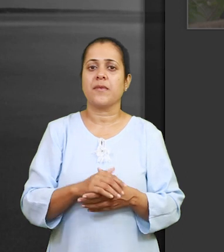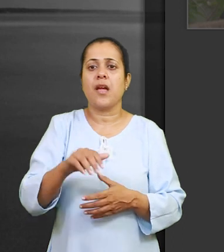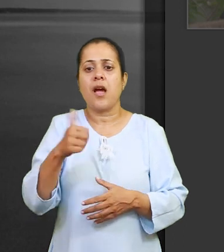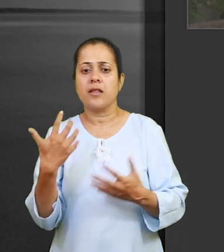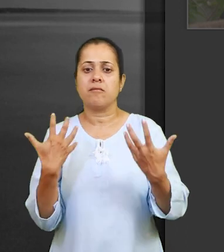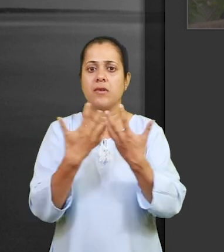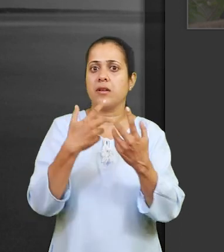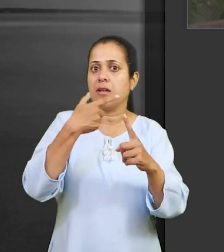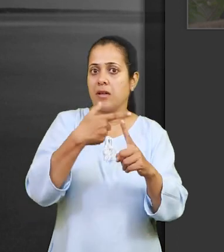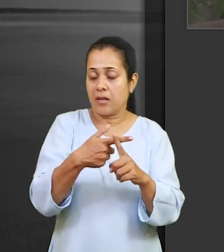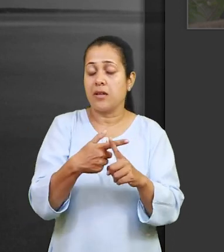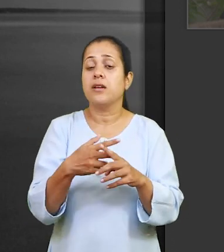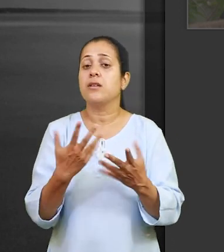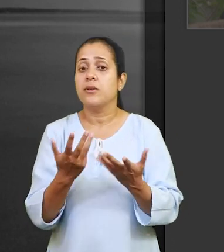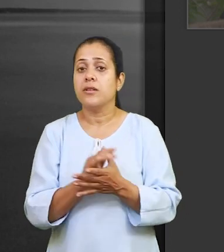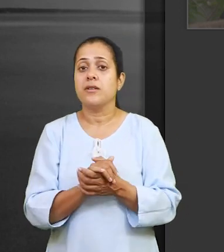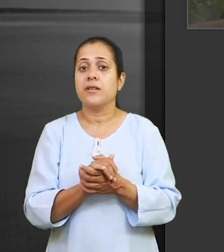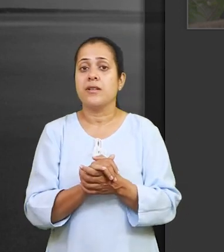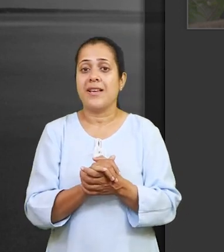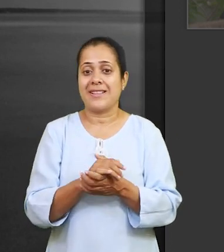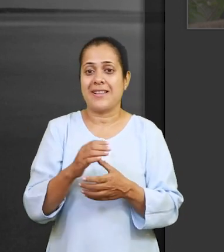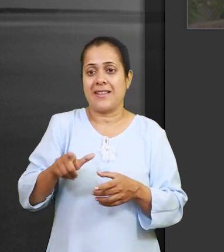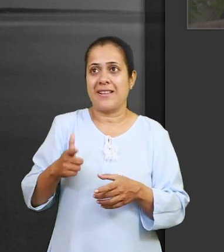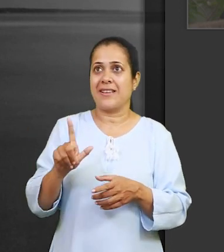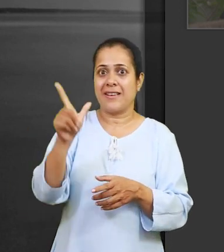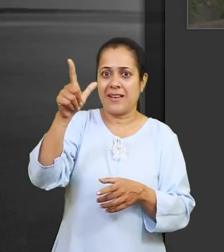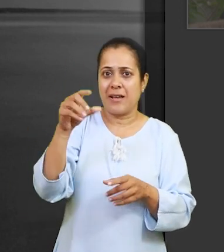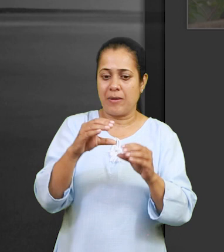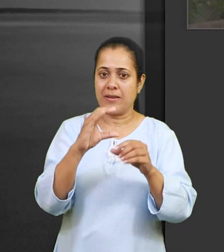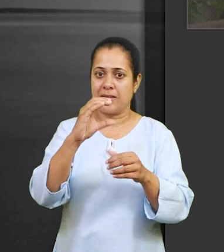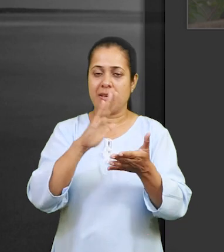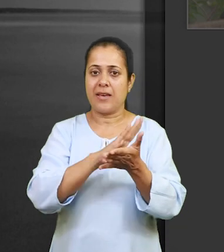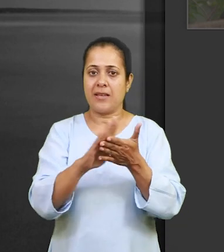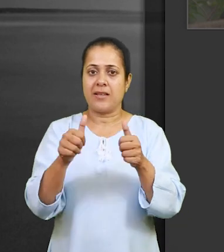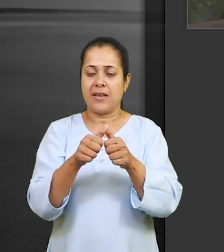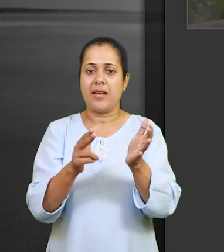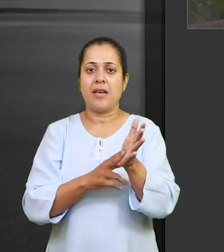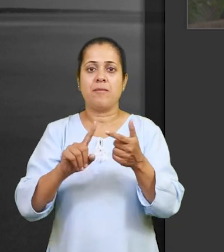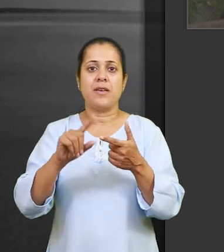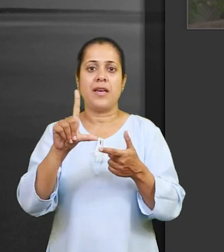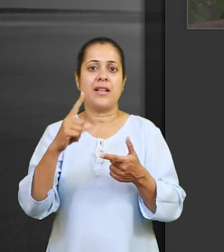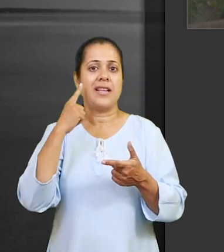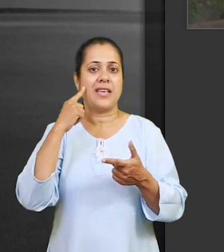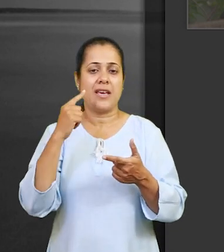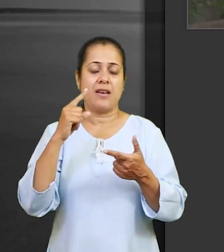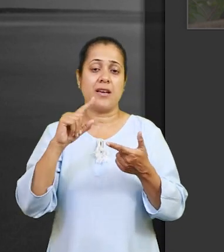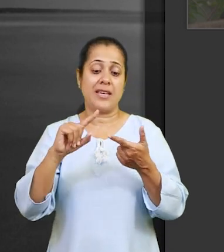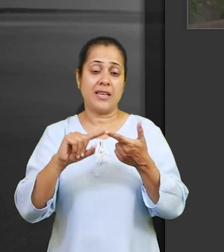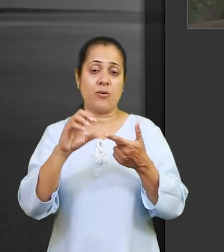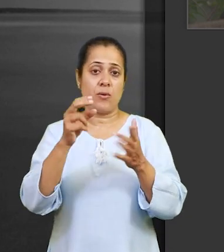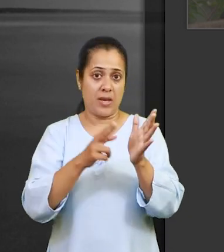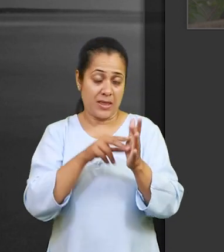Other adaptations seen are in chameleons, where these animals change and